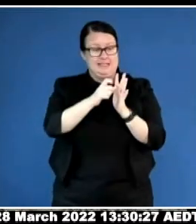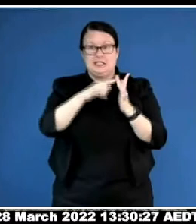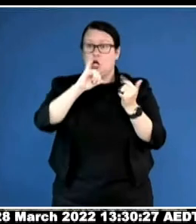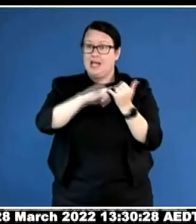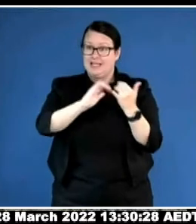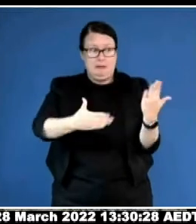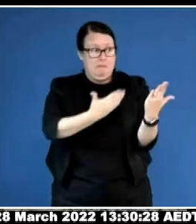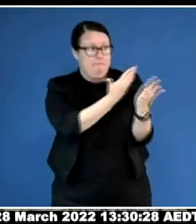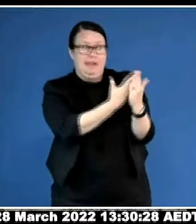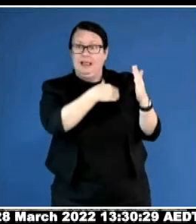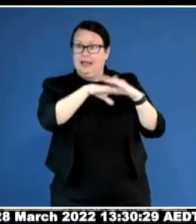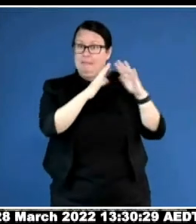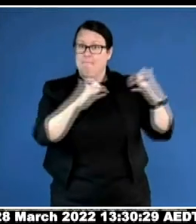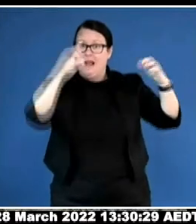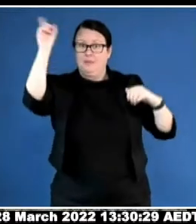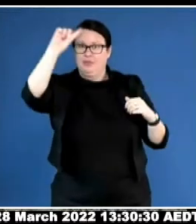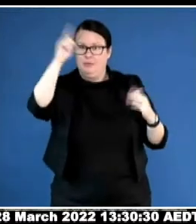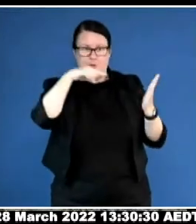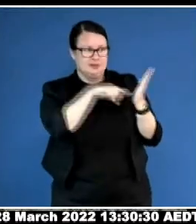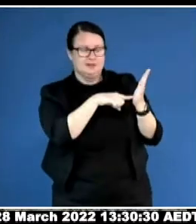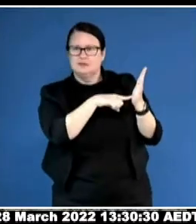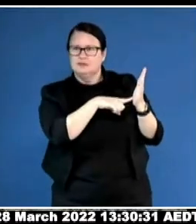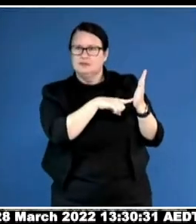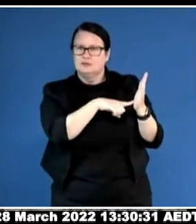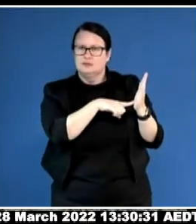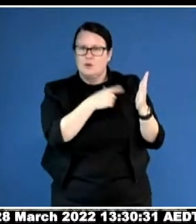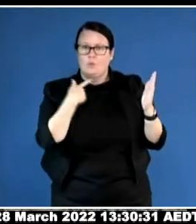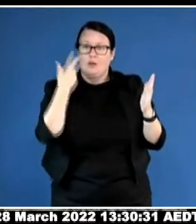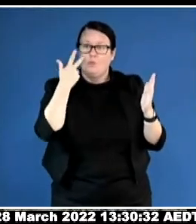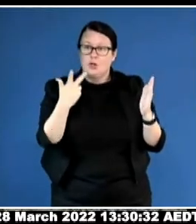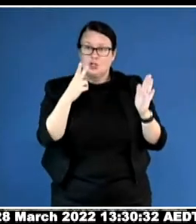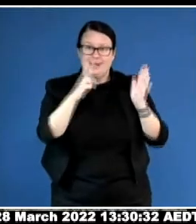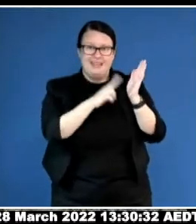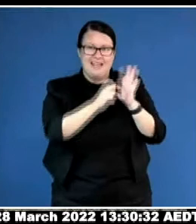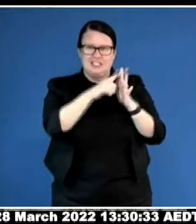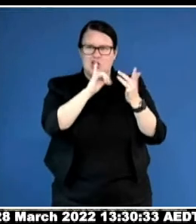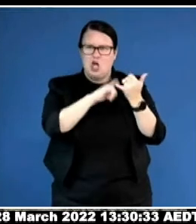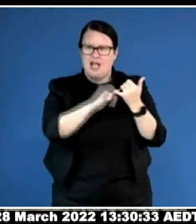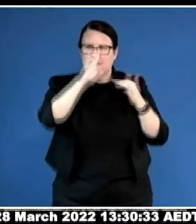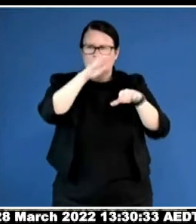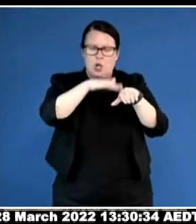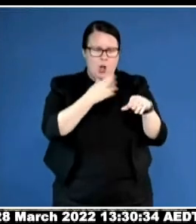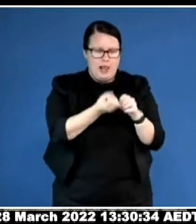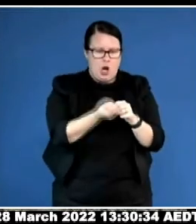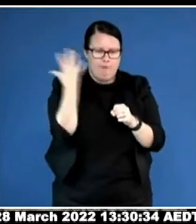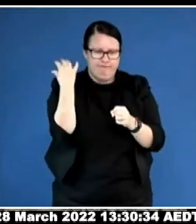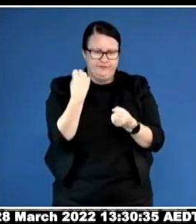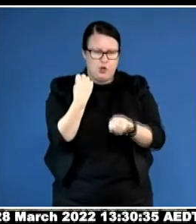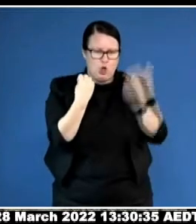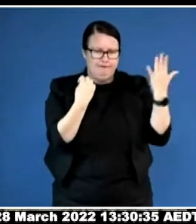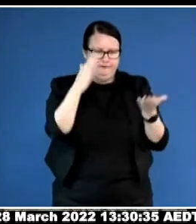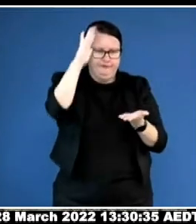at the moment. You know, we're watching our NDIS slowly being dismantled. Now, a government that is